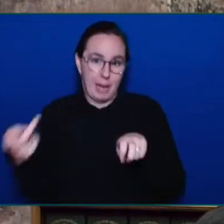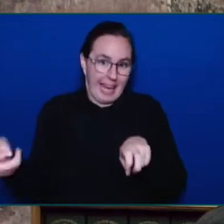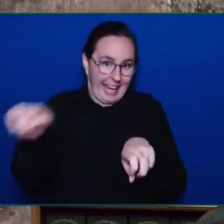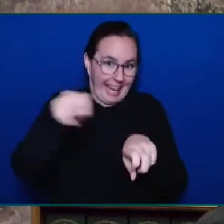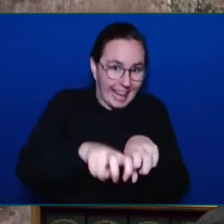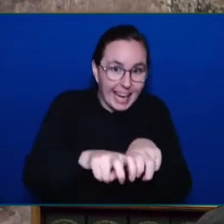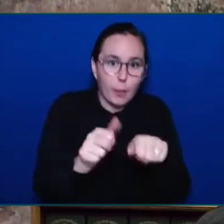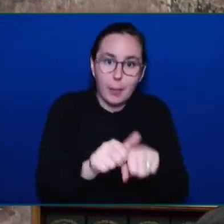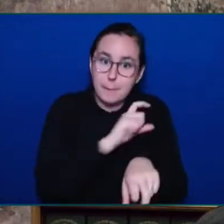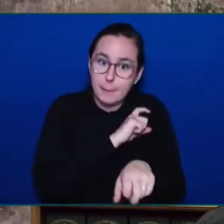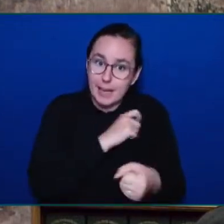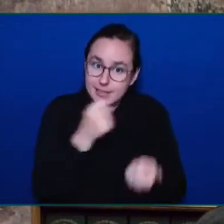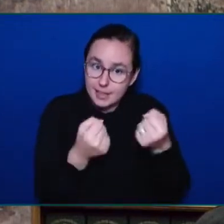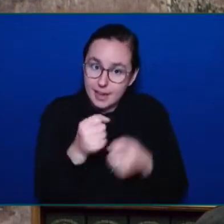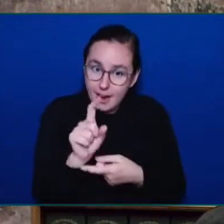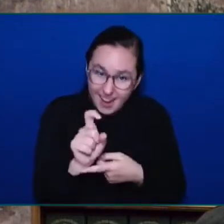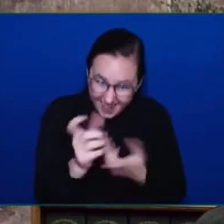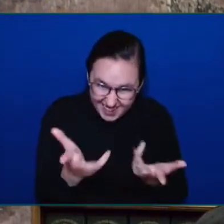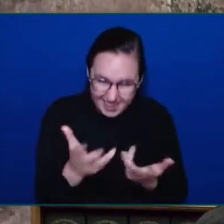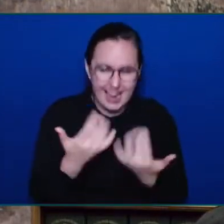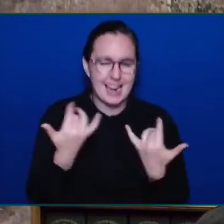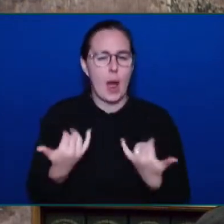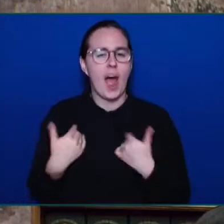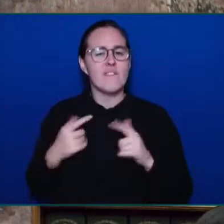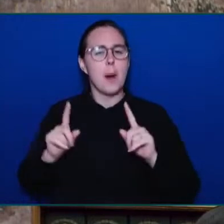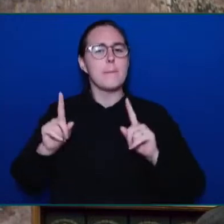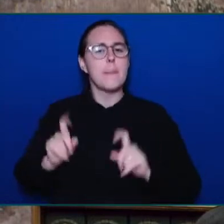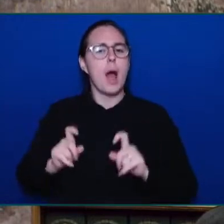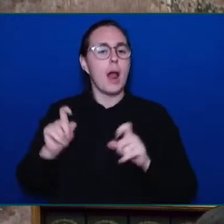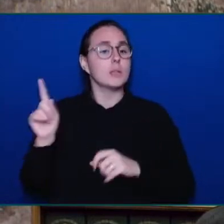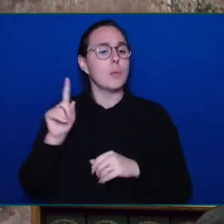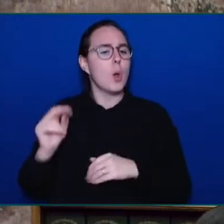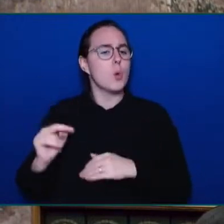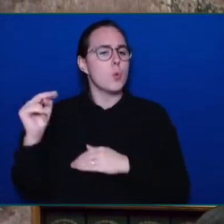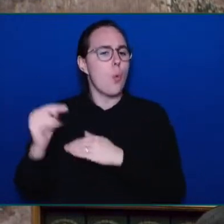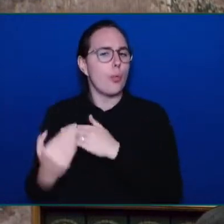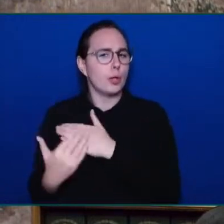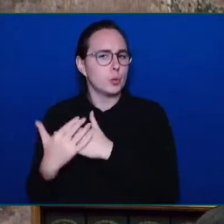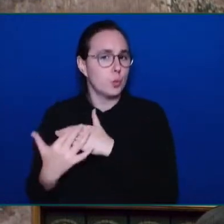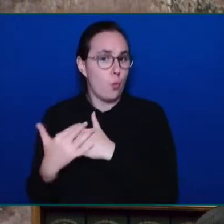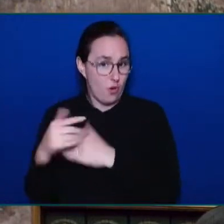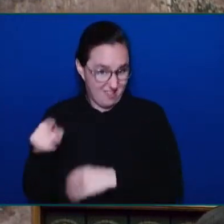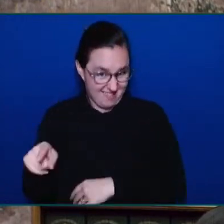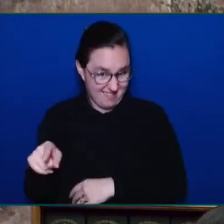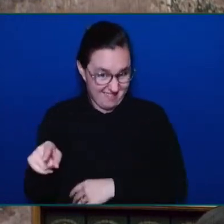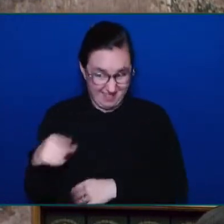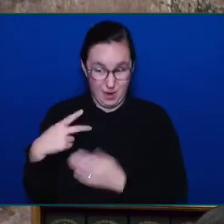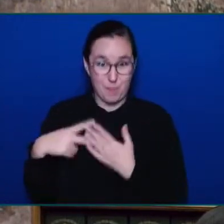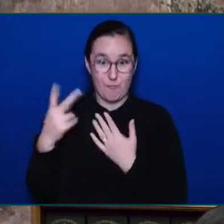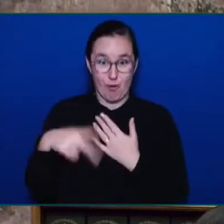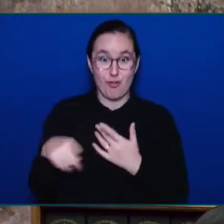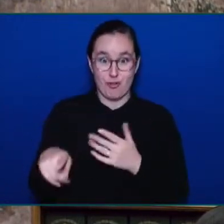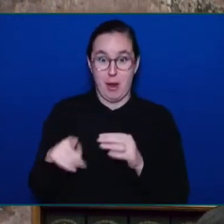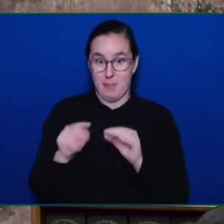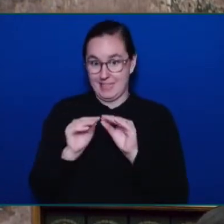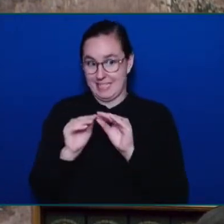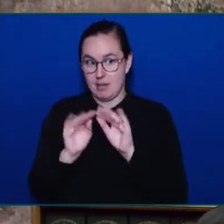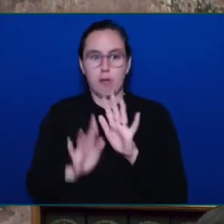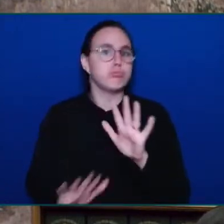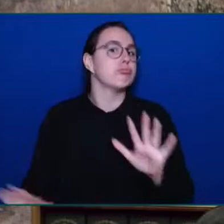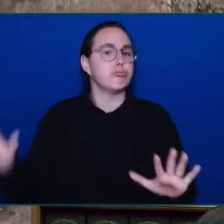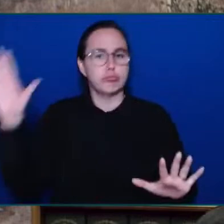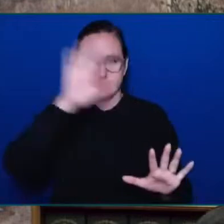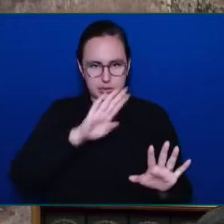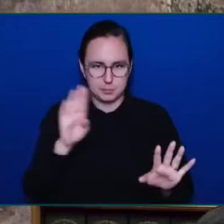extremely successful and are going to go out across the province. Specialized teams of police,